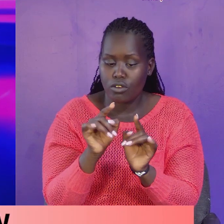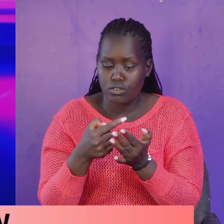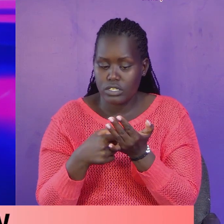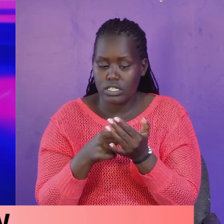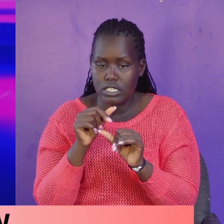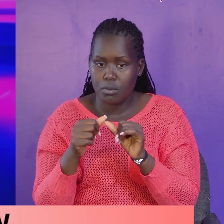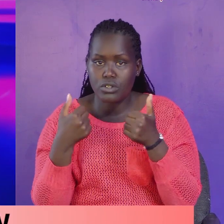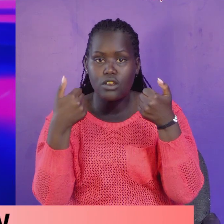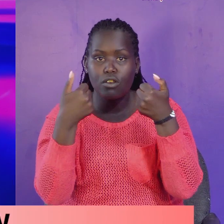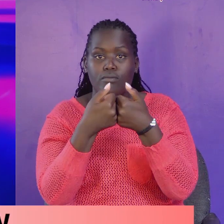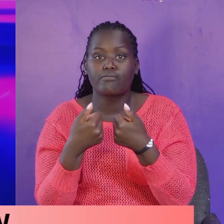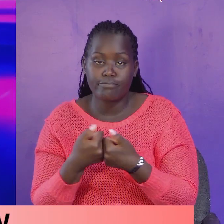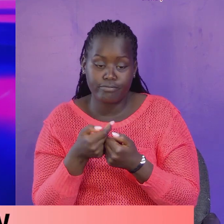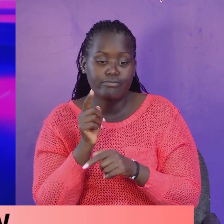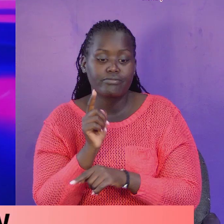competition,